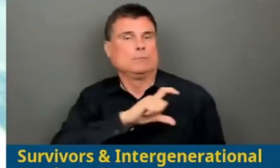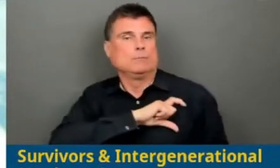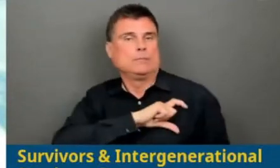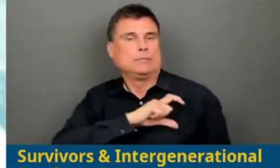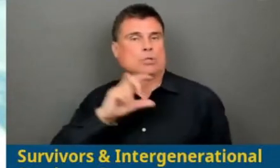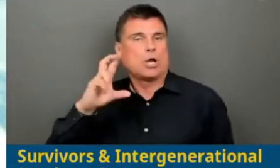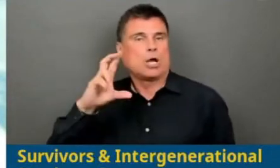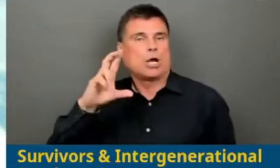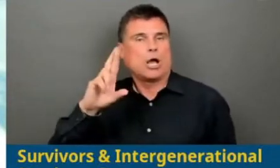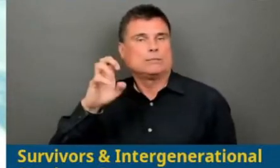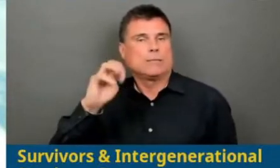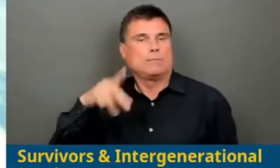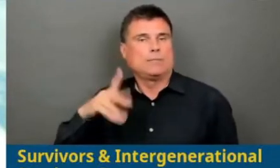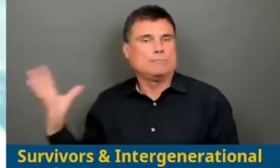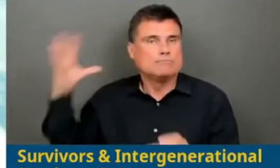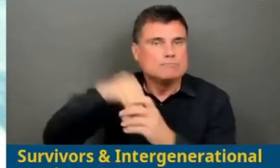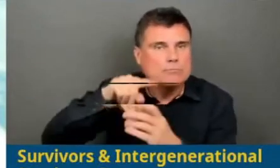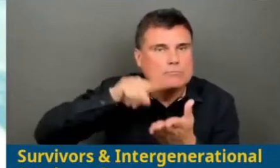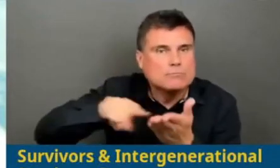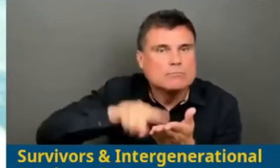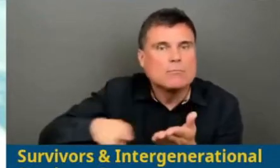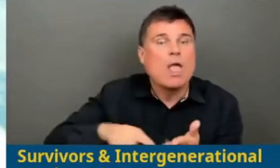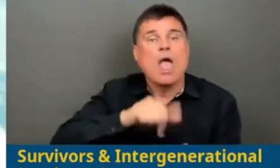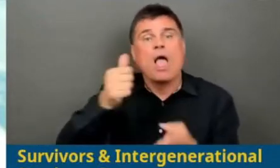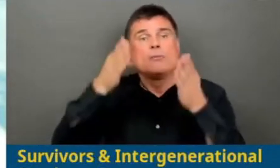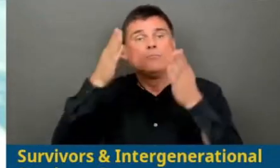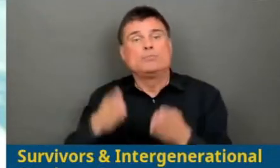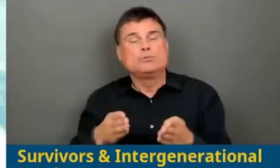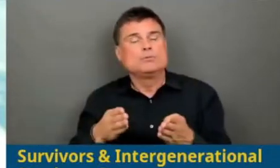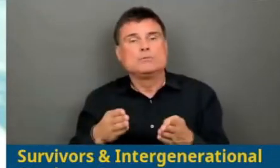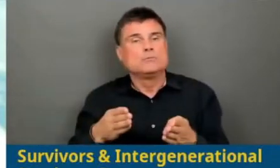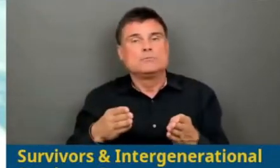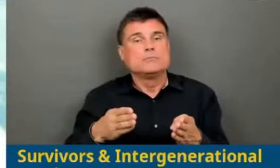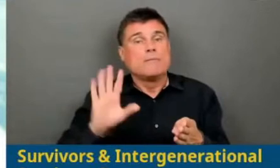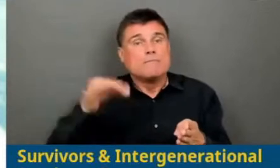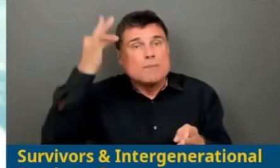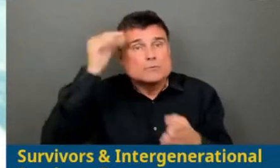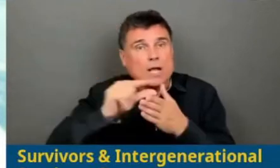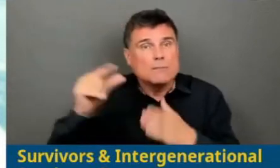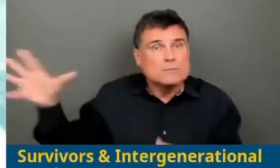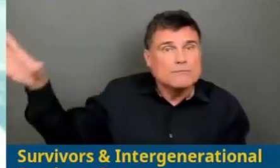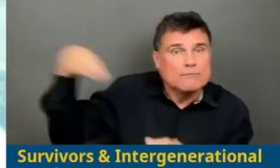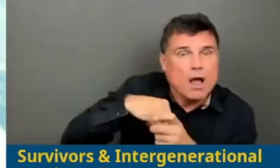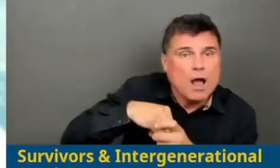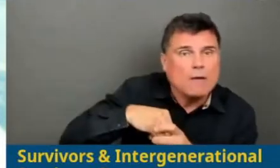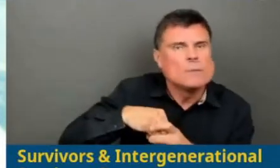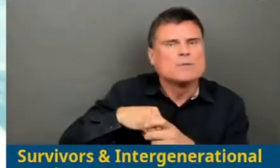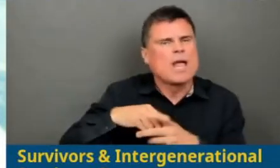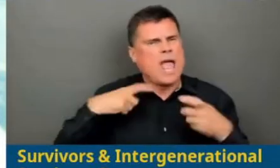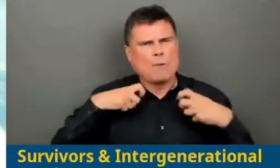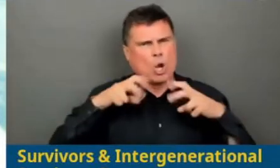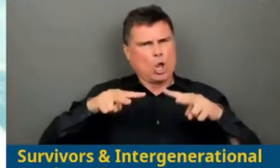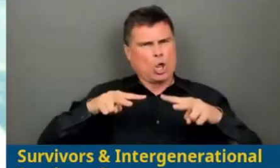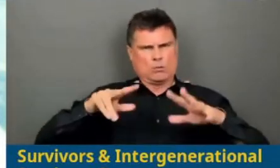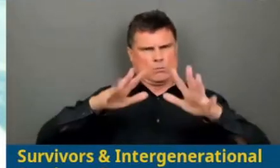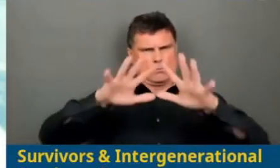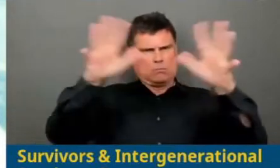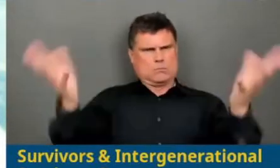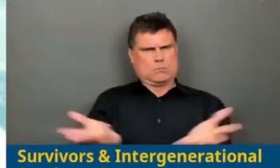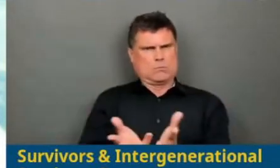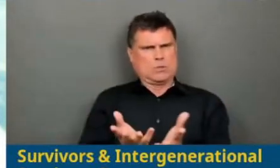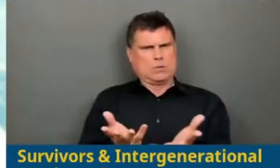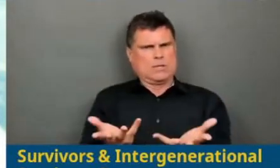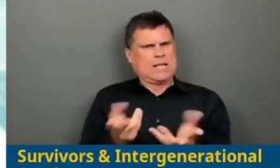government that has been sought. All of these require consideration and a careful consideration by both levels